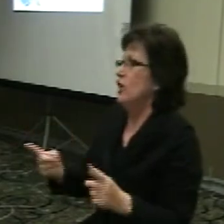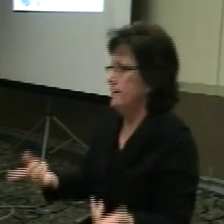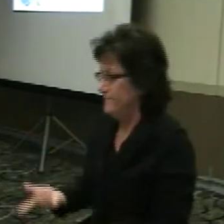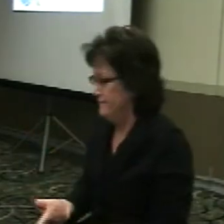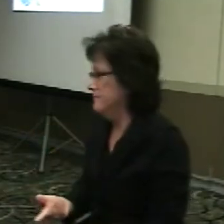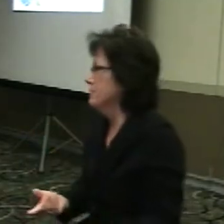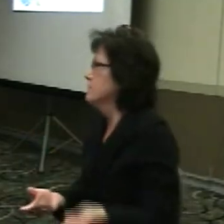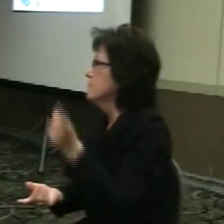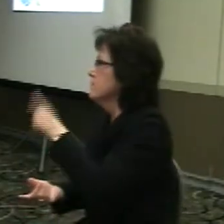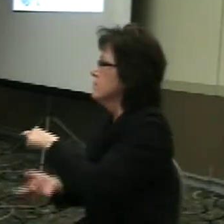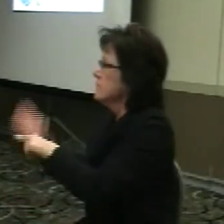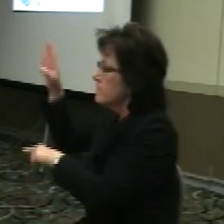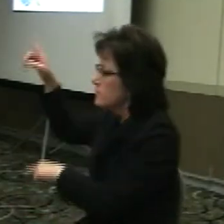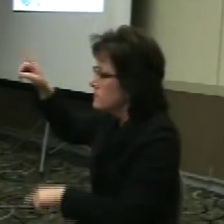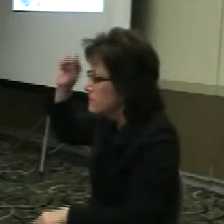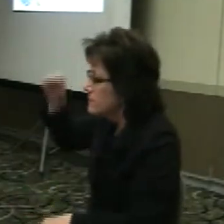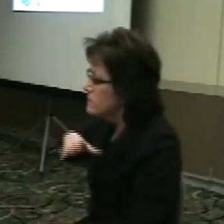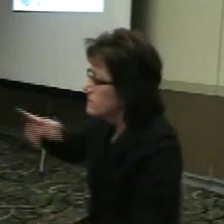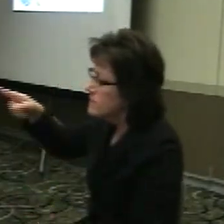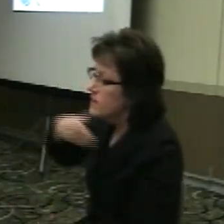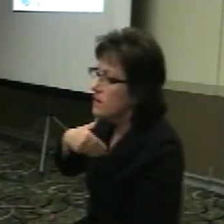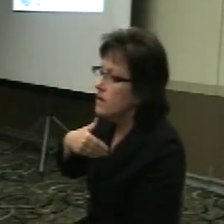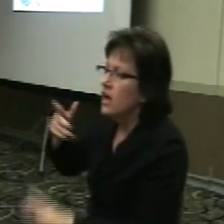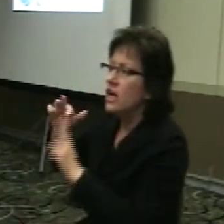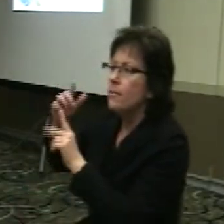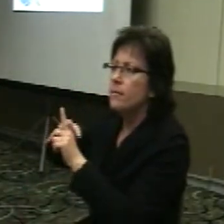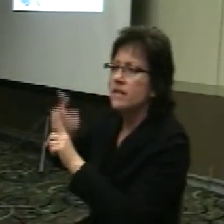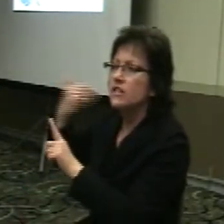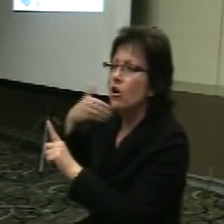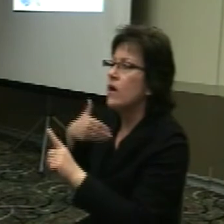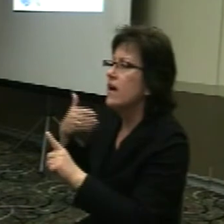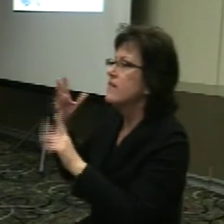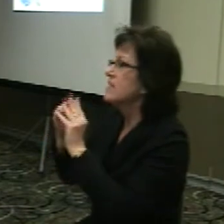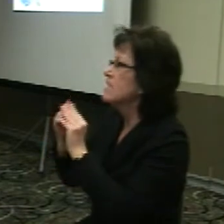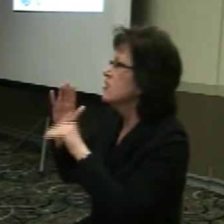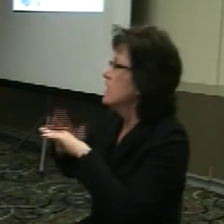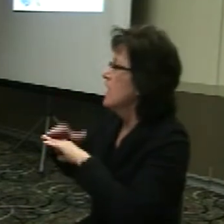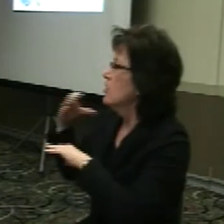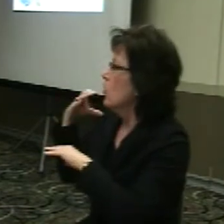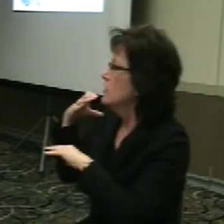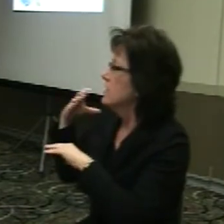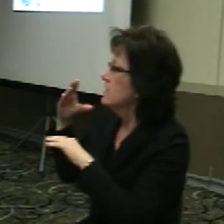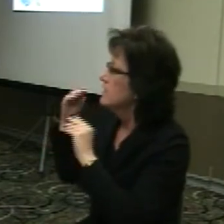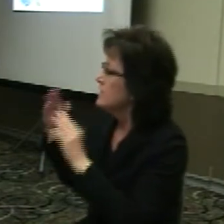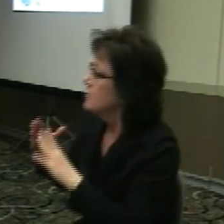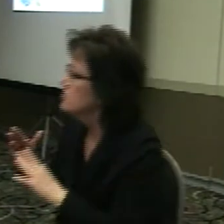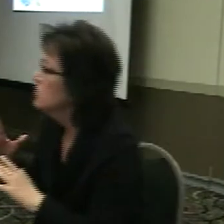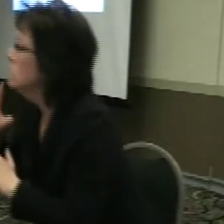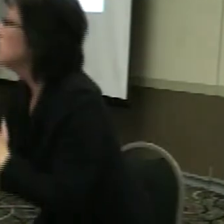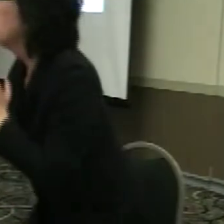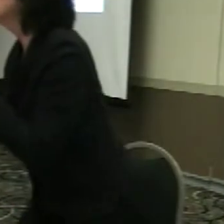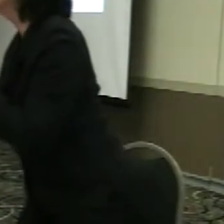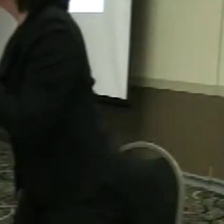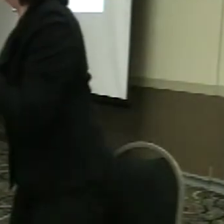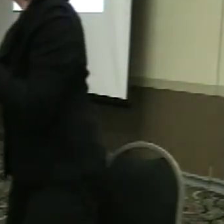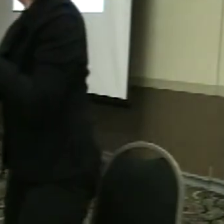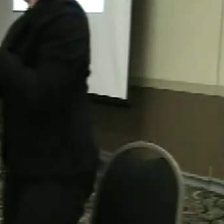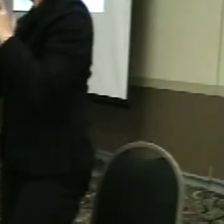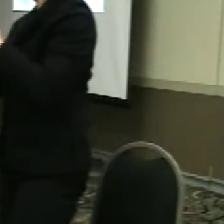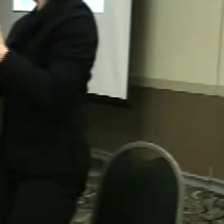We had, a couple months ago, we had a whole session on coaching other teachers, and you talked about in the very beginning of,